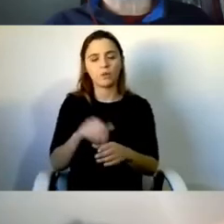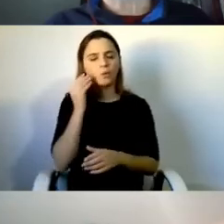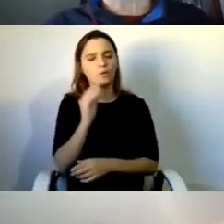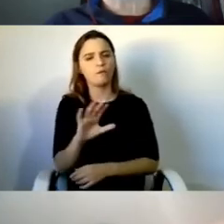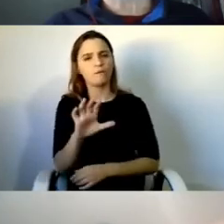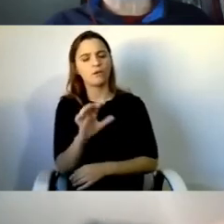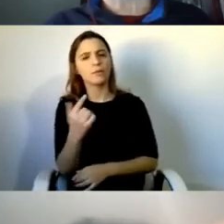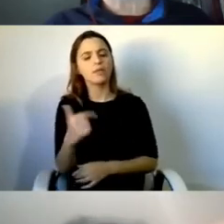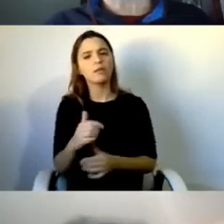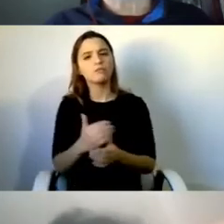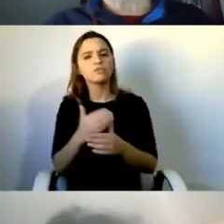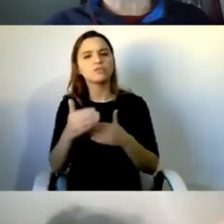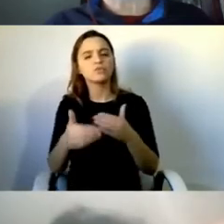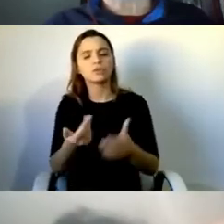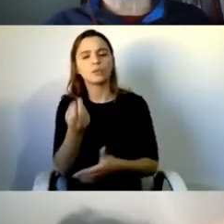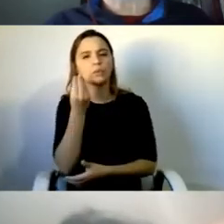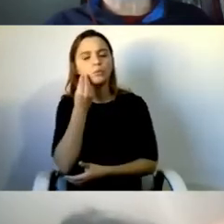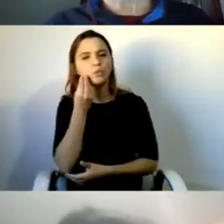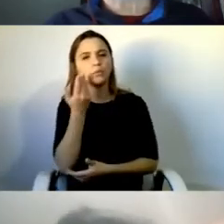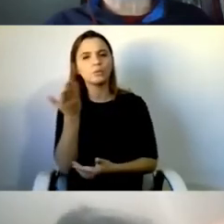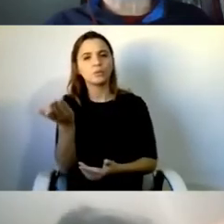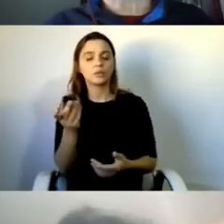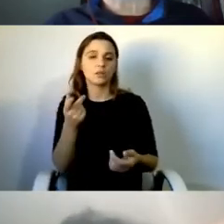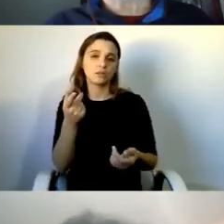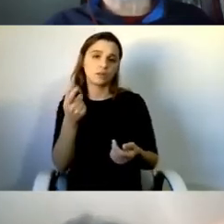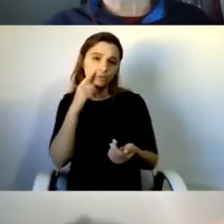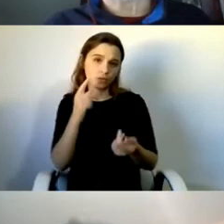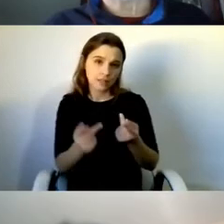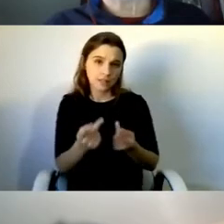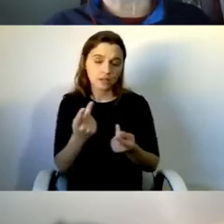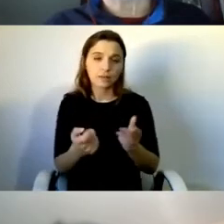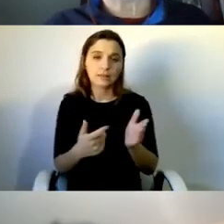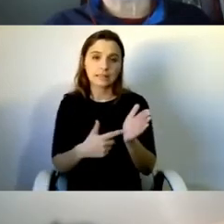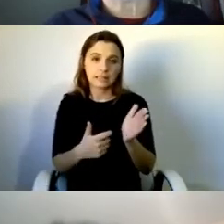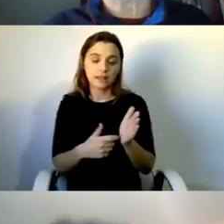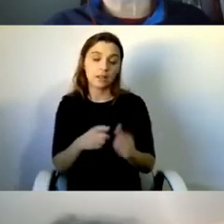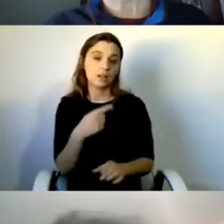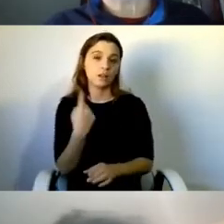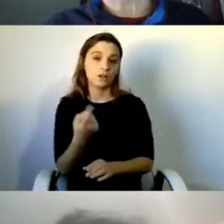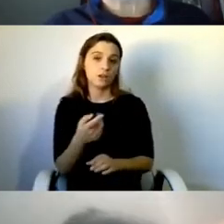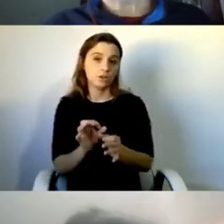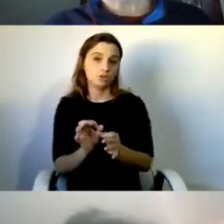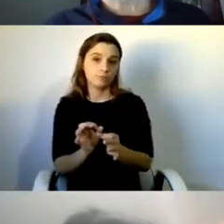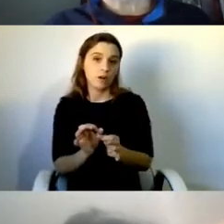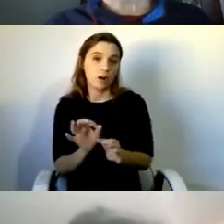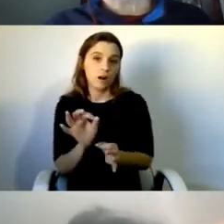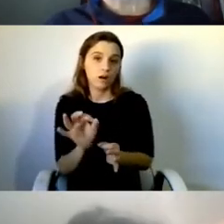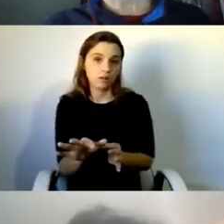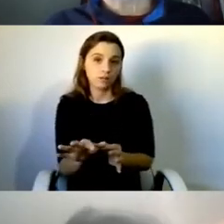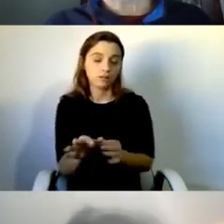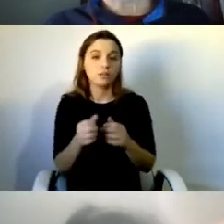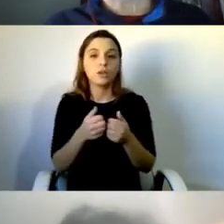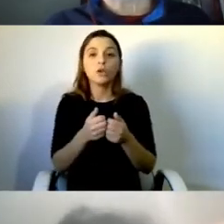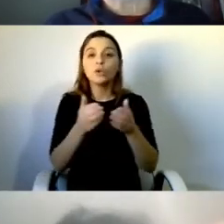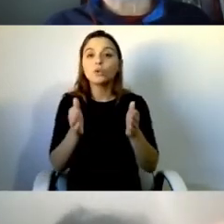And we suggested that everyone will somehow observe their